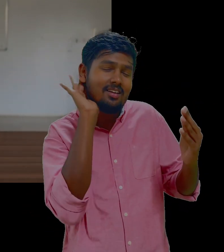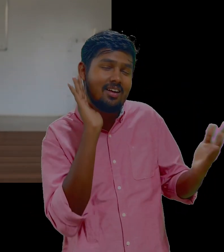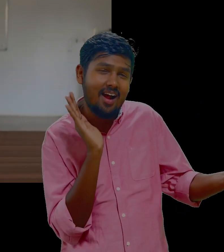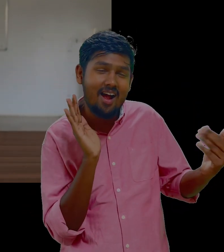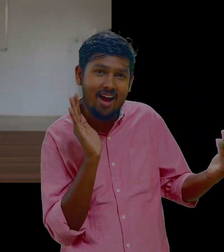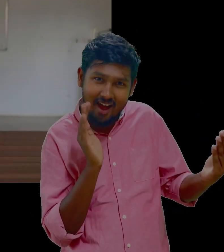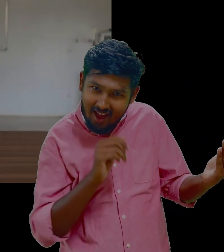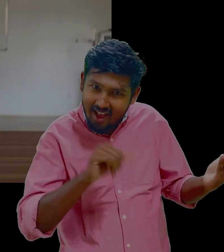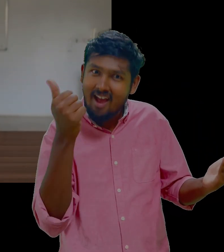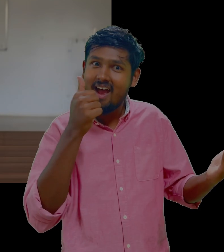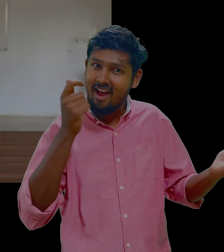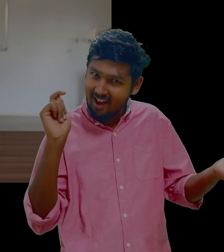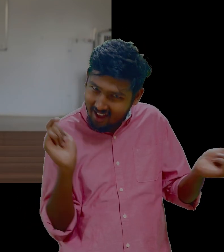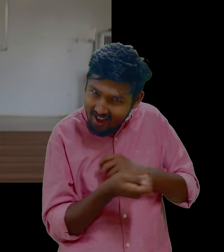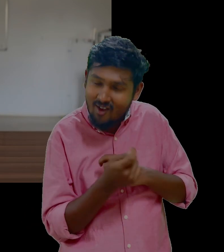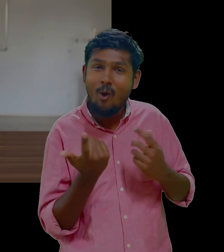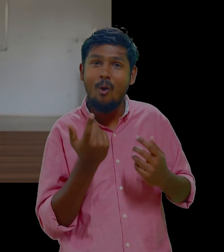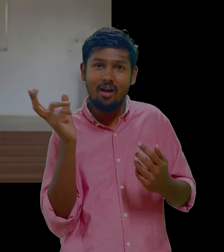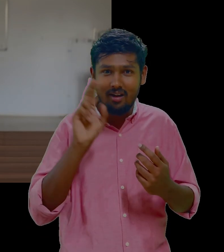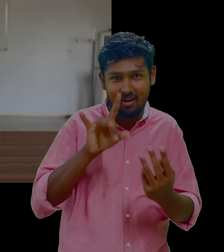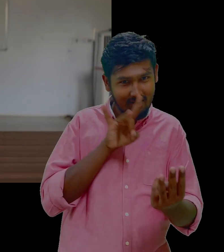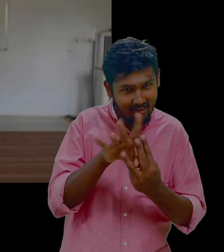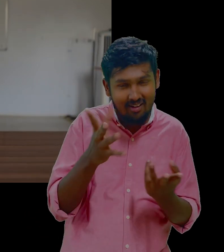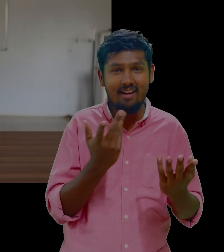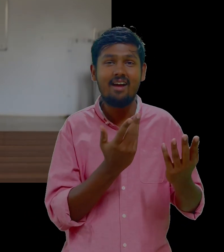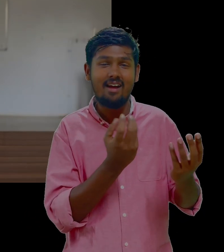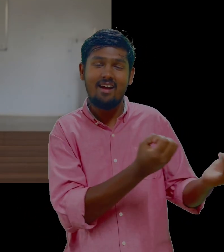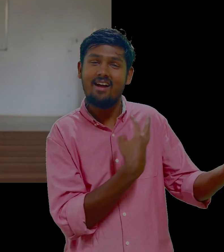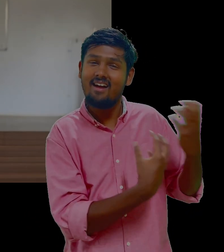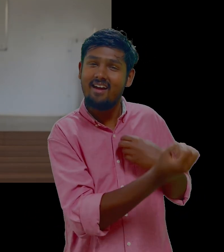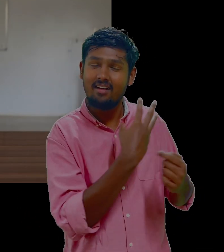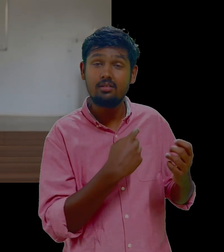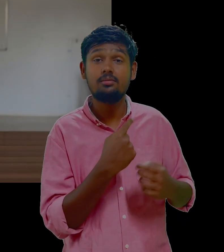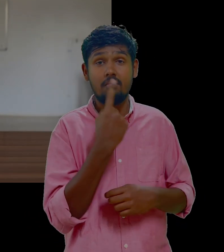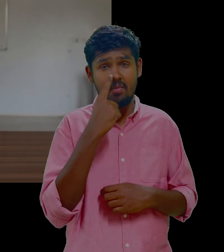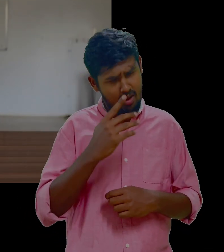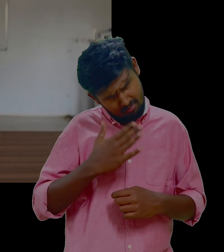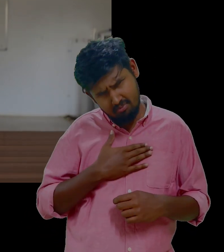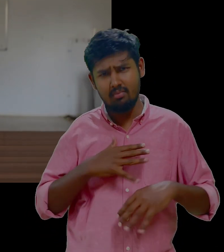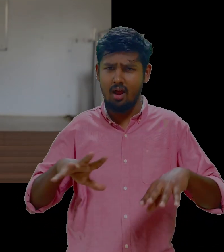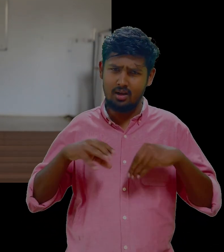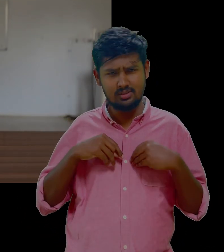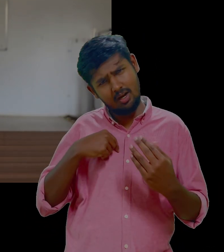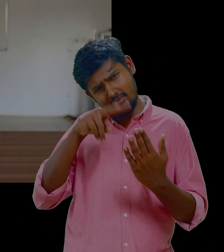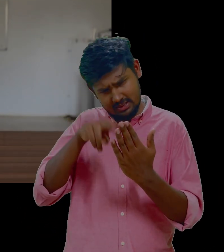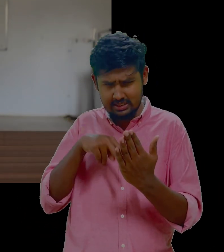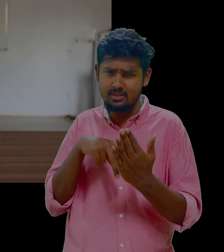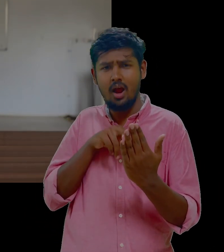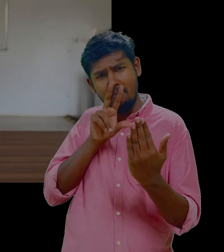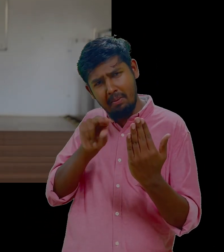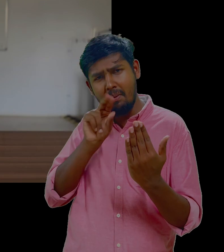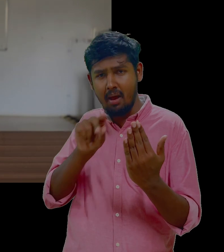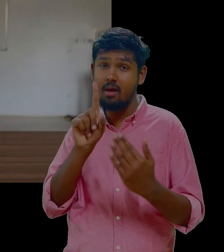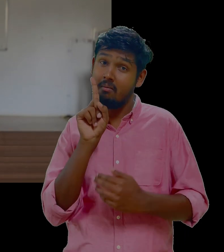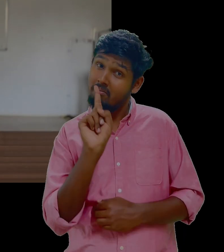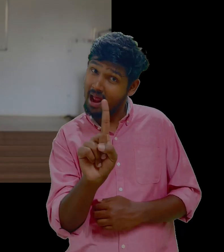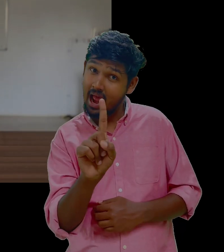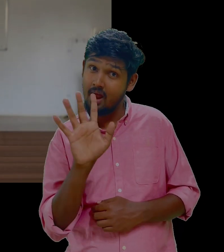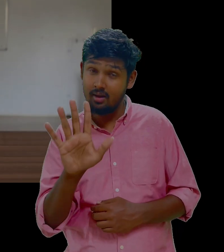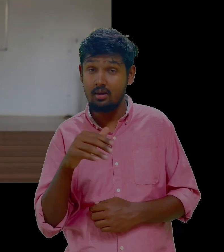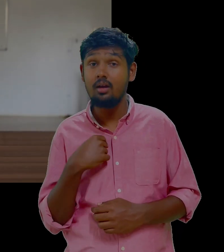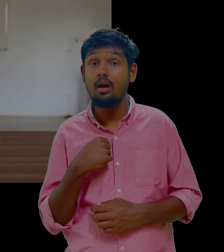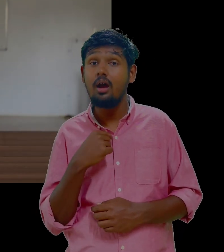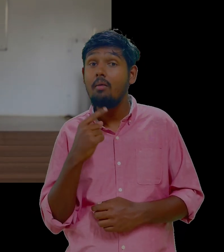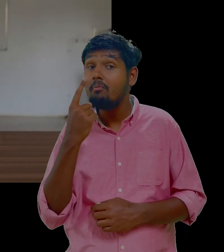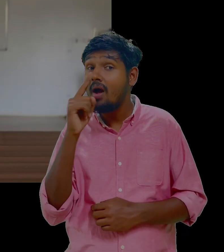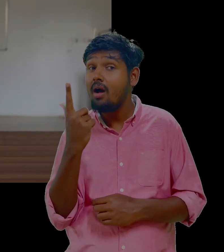mother used to say, yes, I want to read this newspaper to you, but do you want me to first read newspaper